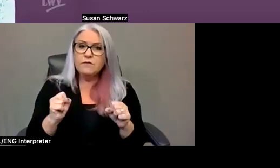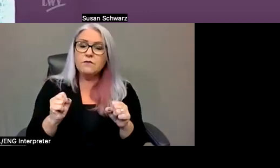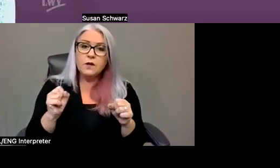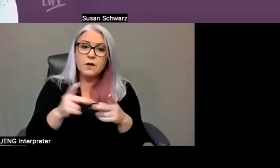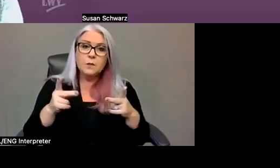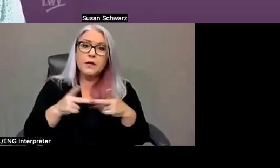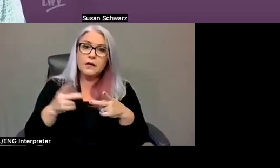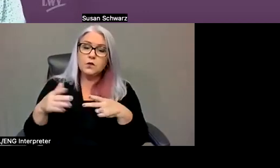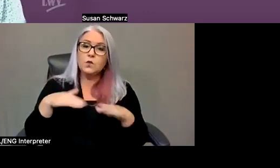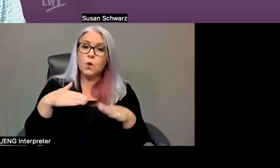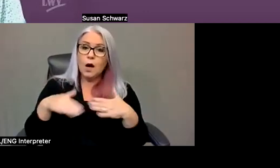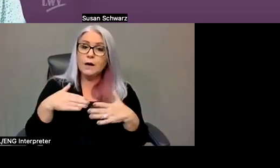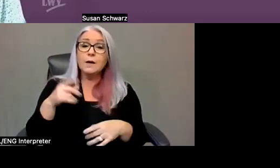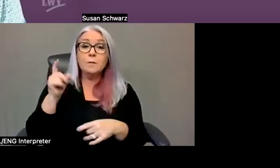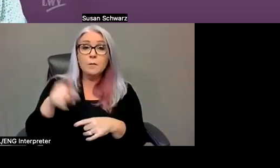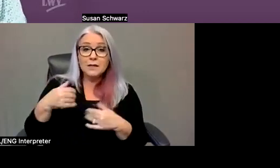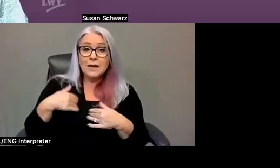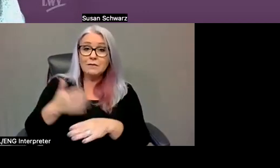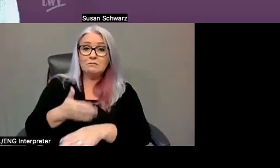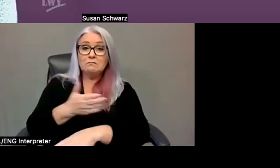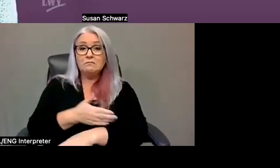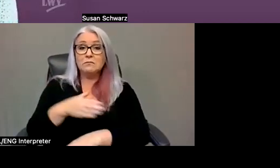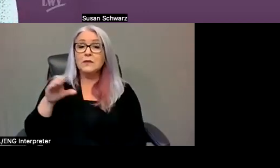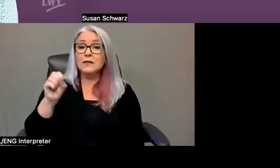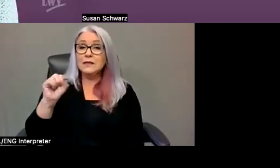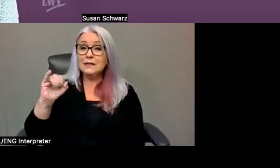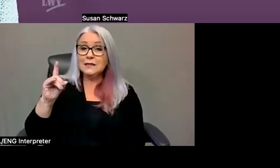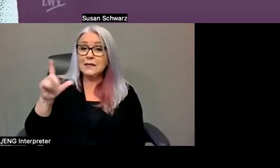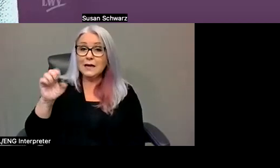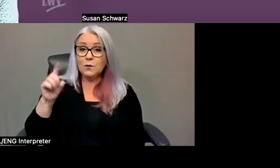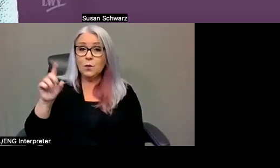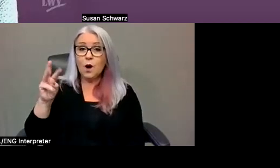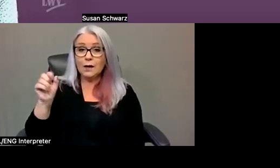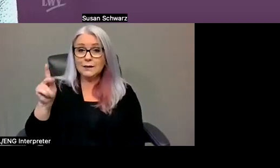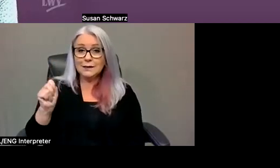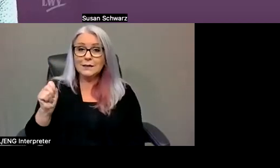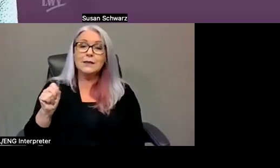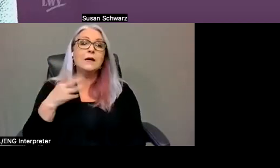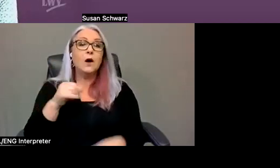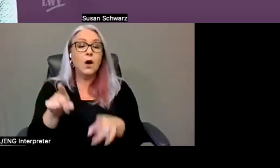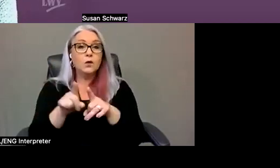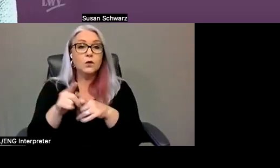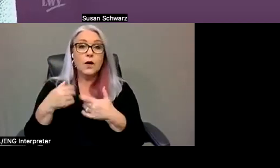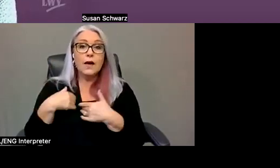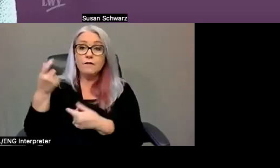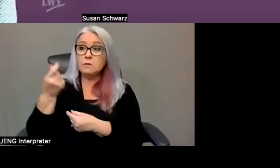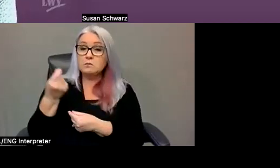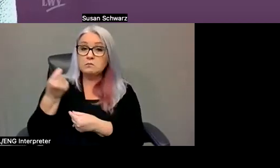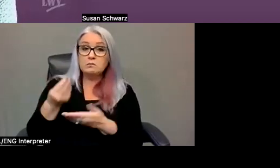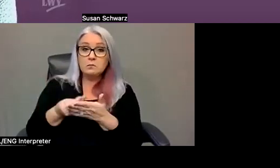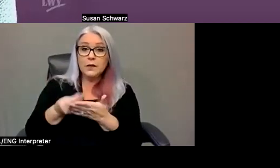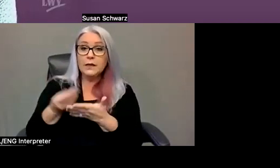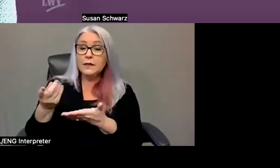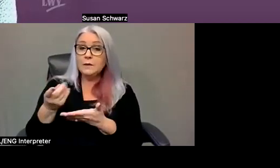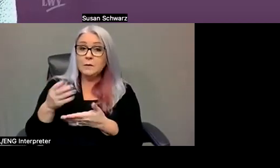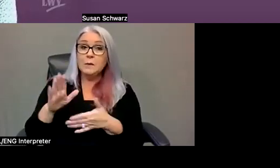that sidewalks be put in on new developments. We have also gotten grants to put sidewalks in places that there haven't